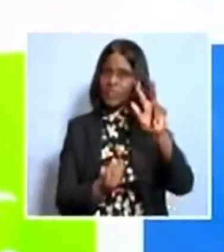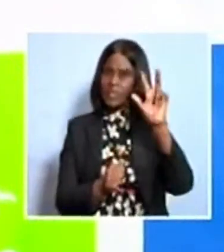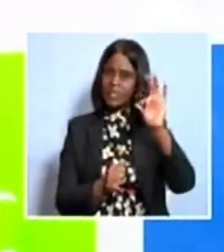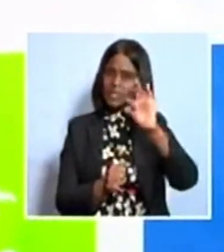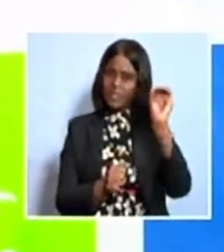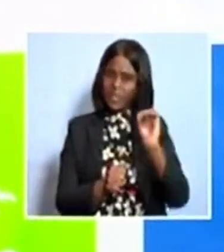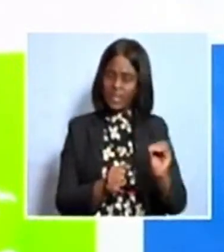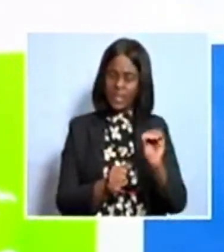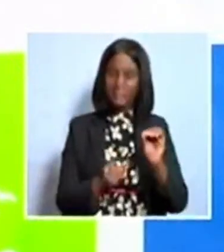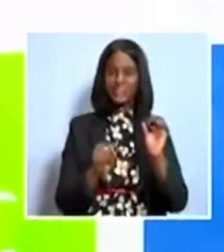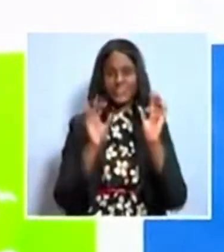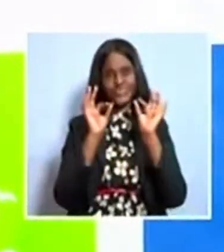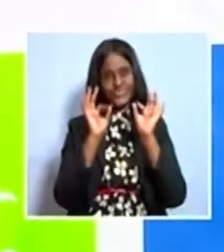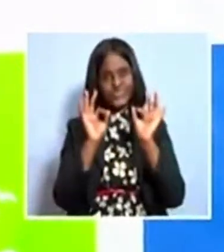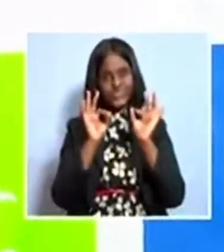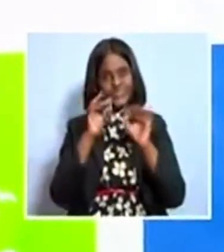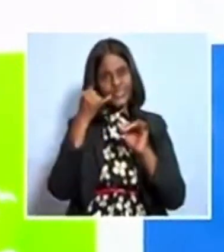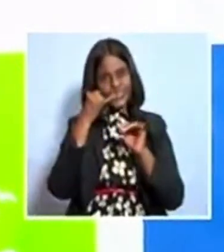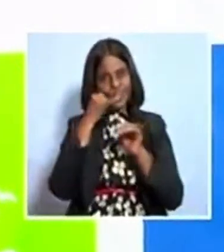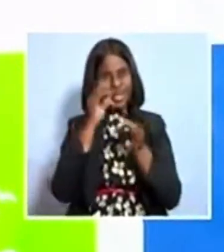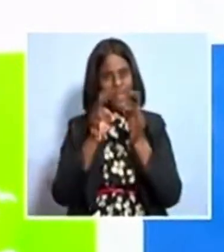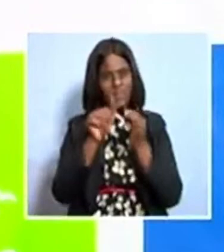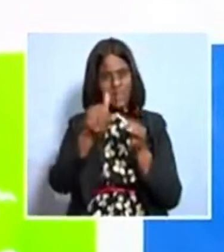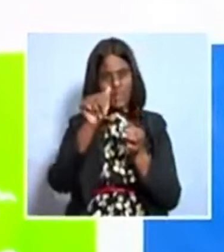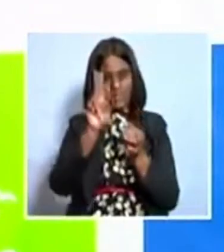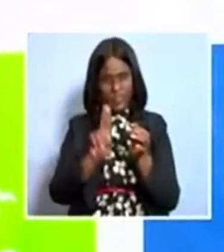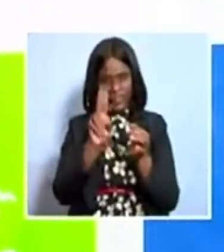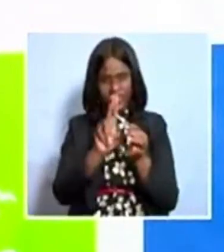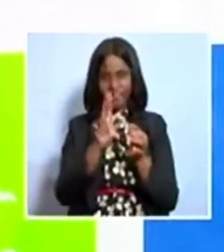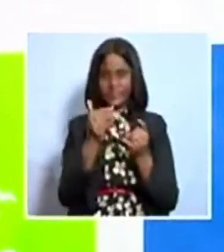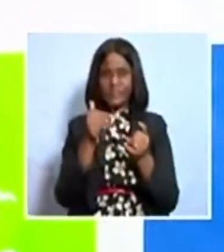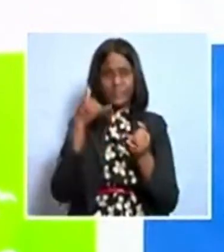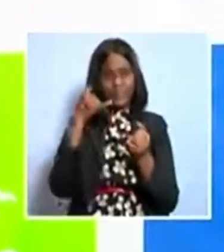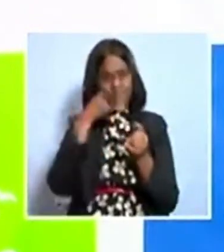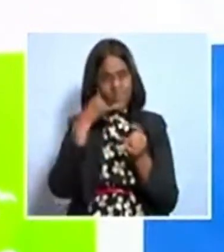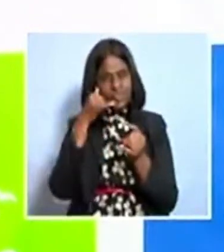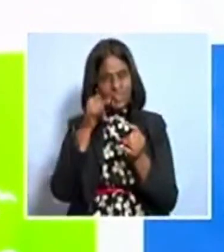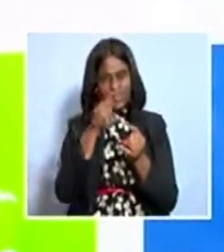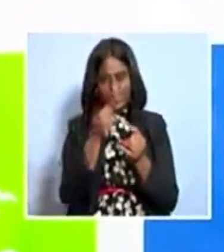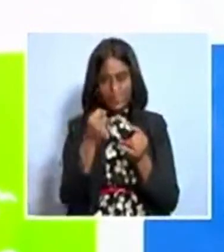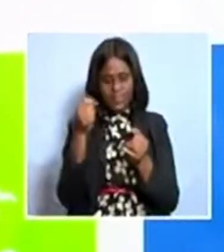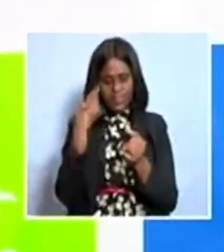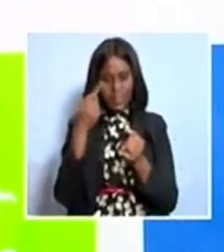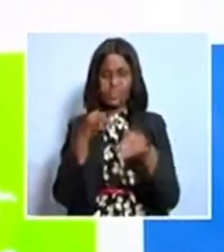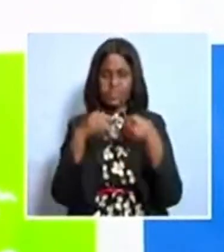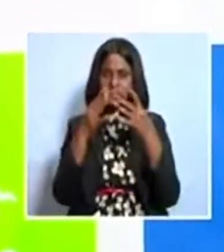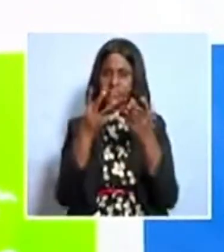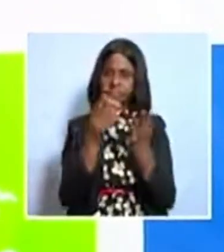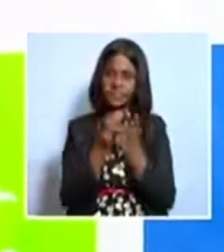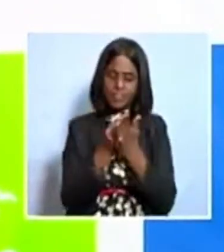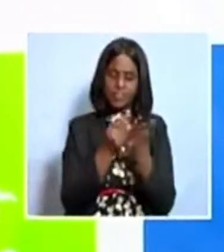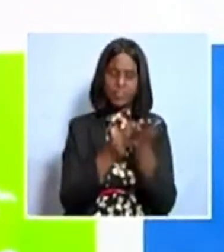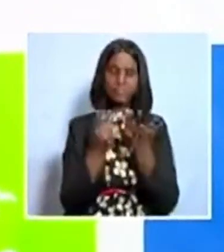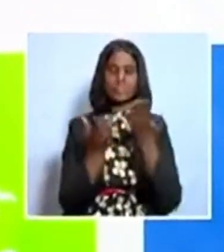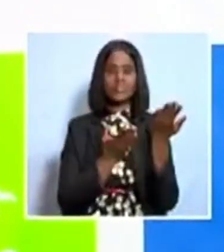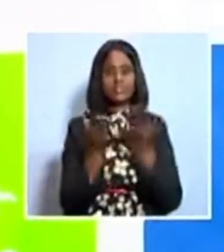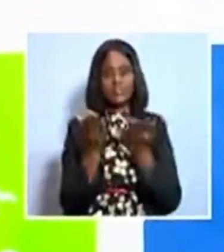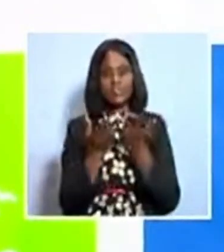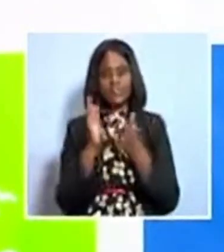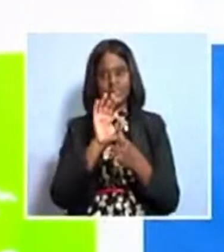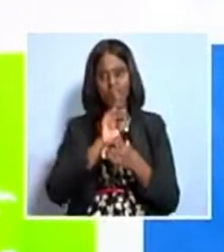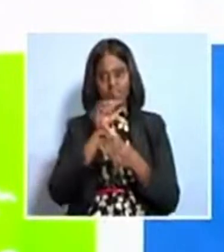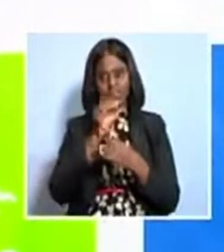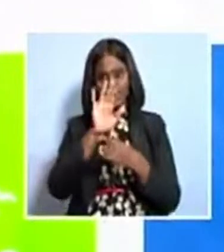are smartphones. So if you're viewing the mobile phone as a tool for delivery, whether it's financial services or it's